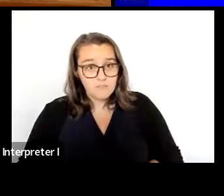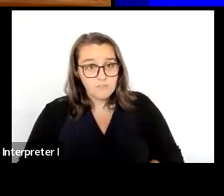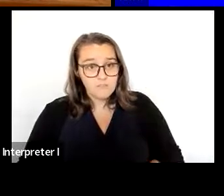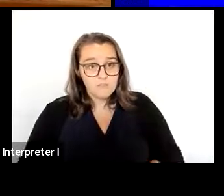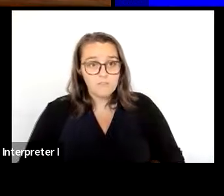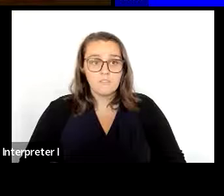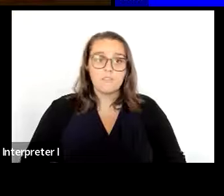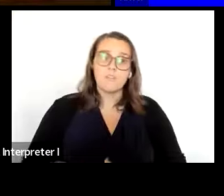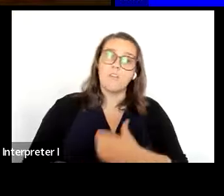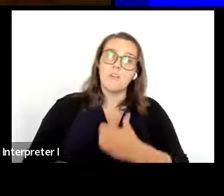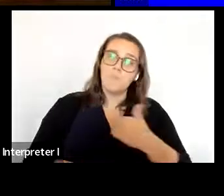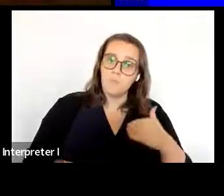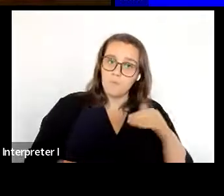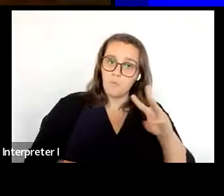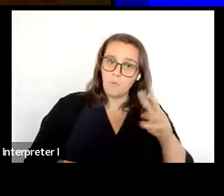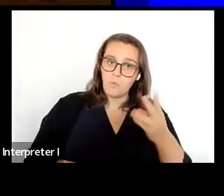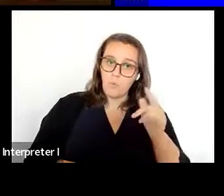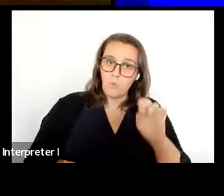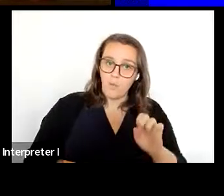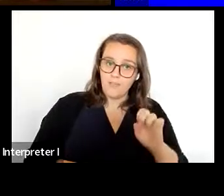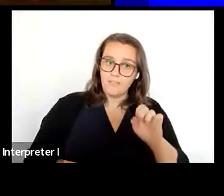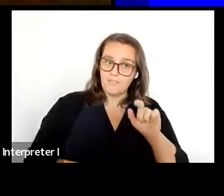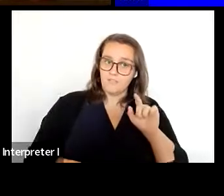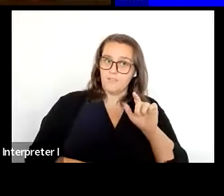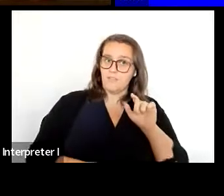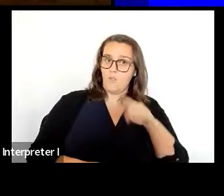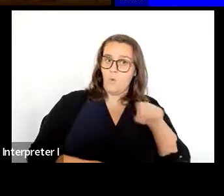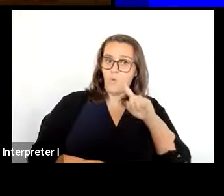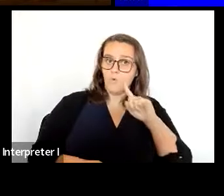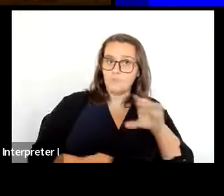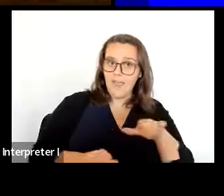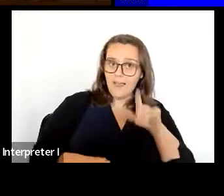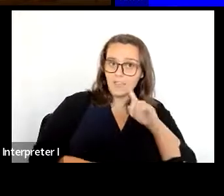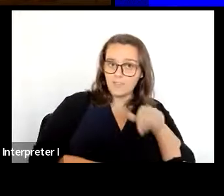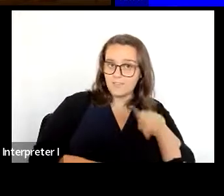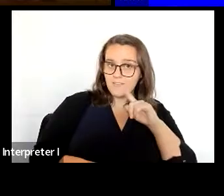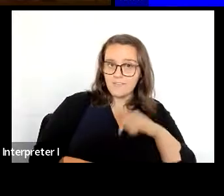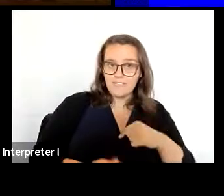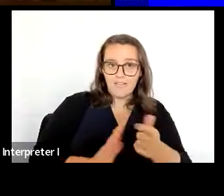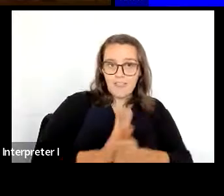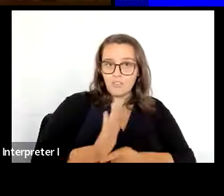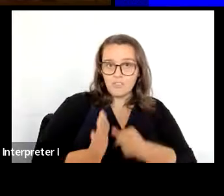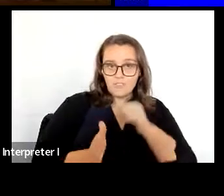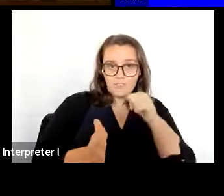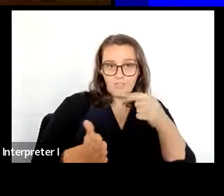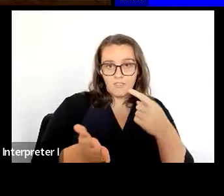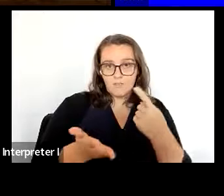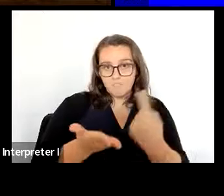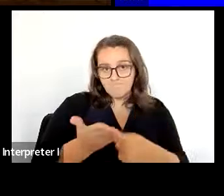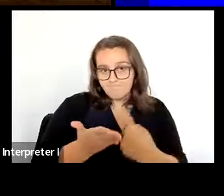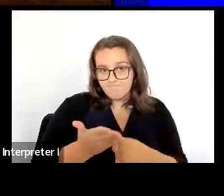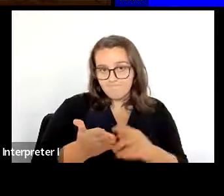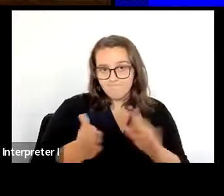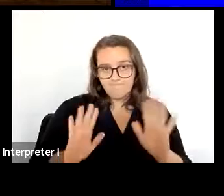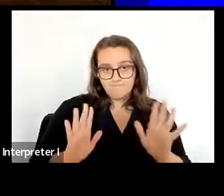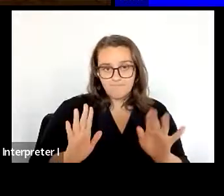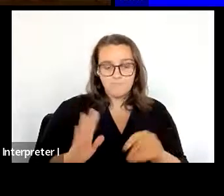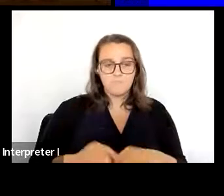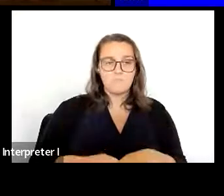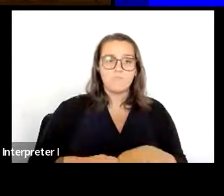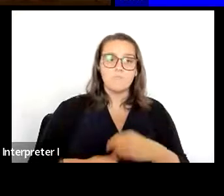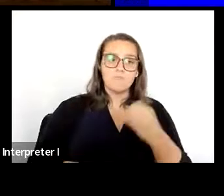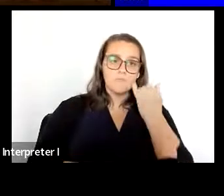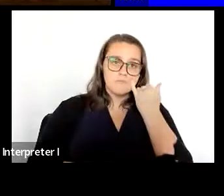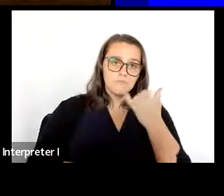Councilmember White, as to those particular actions, first of all, this legislation doesn't address them. And if DDOT